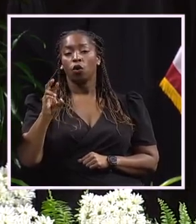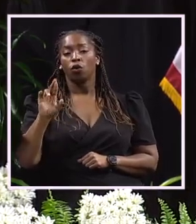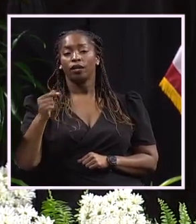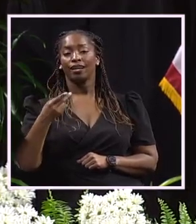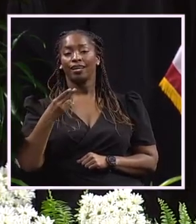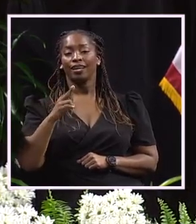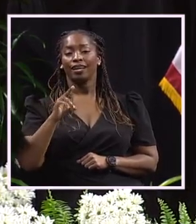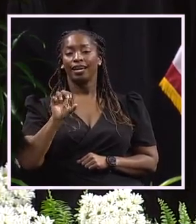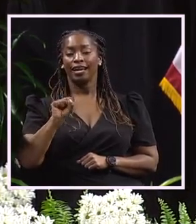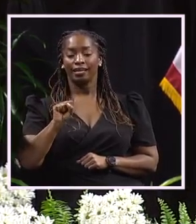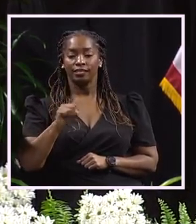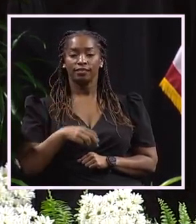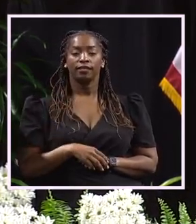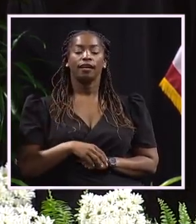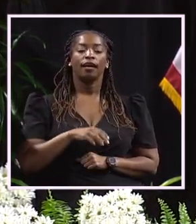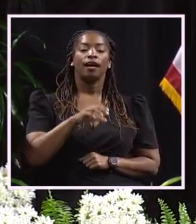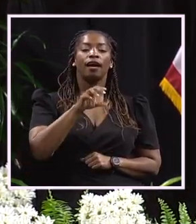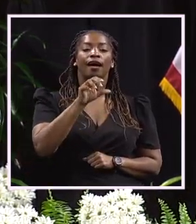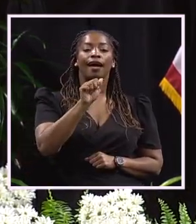Asia Renee Roberts.